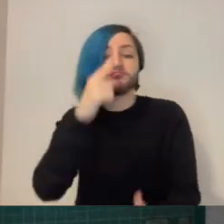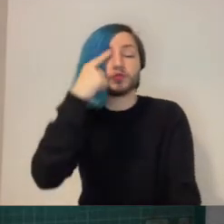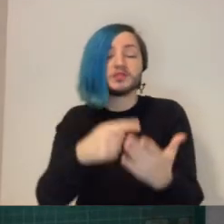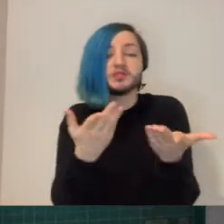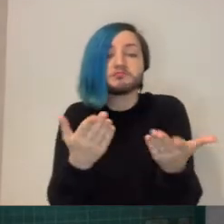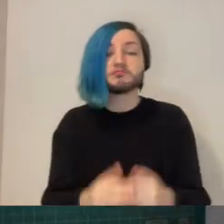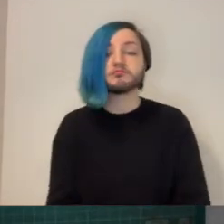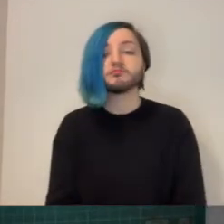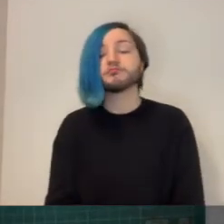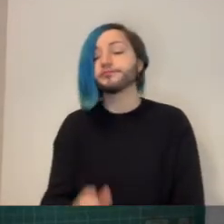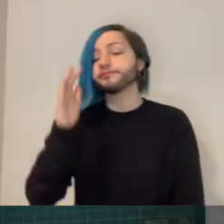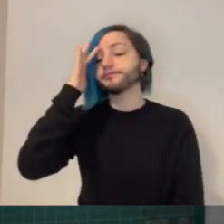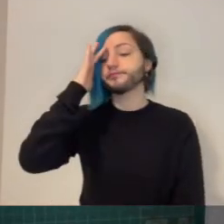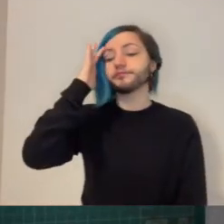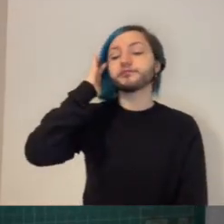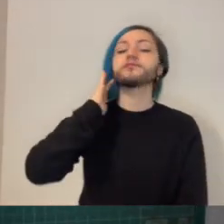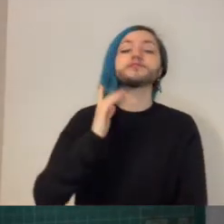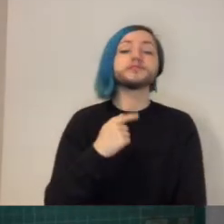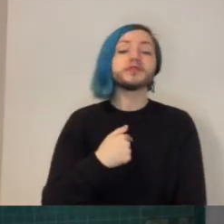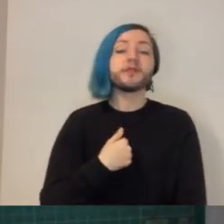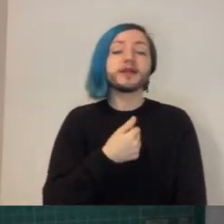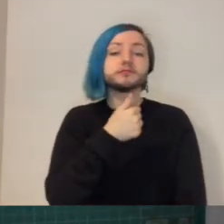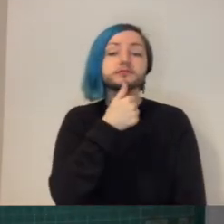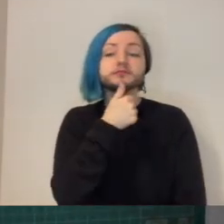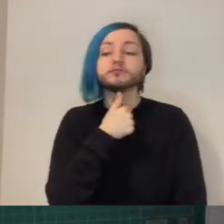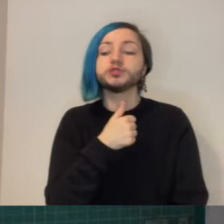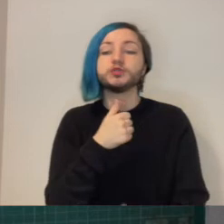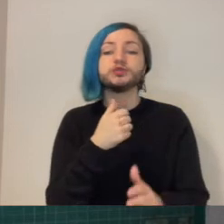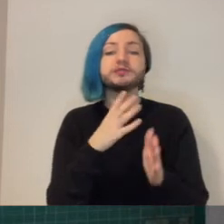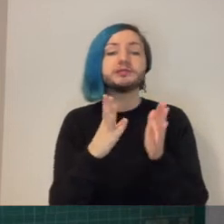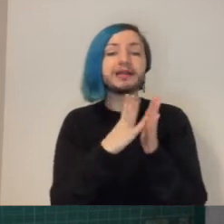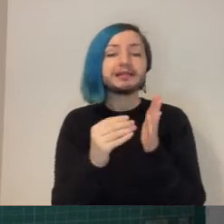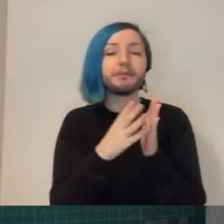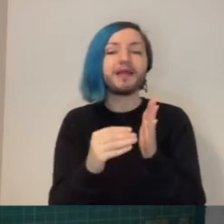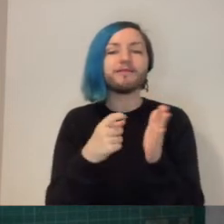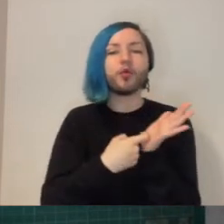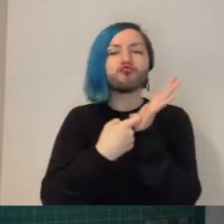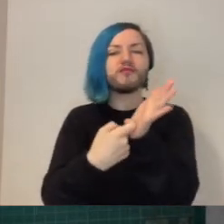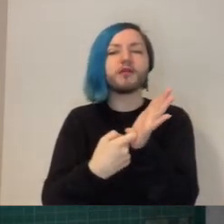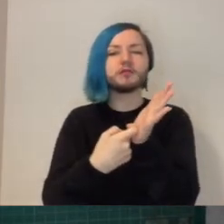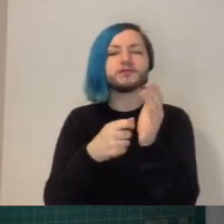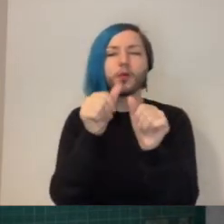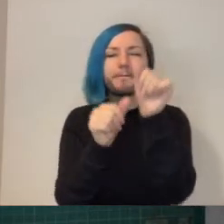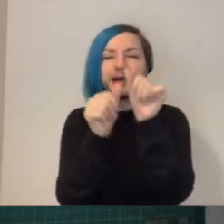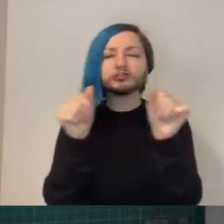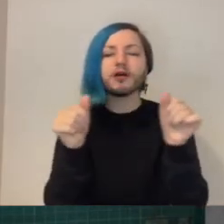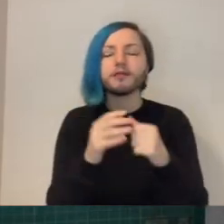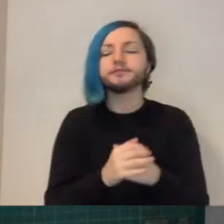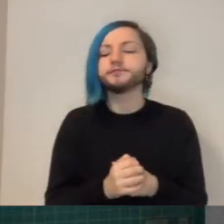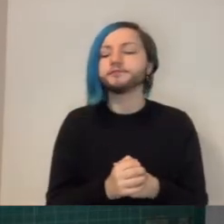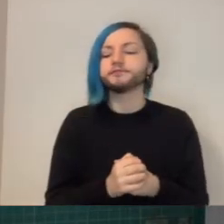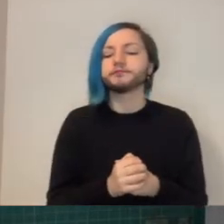work with paint directly. That's your, of your own choice. And I'm just using these as reference points to measurements, right?